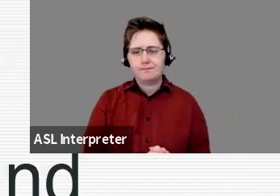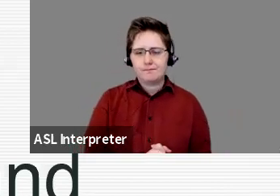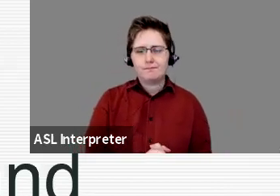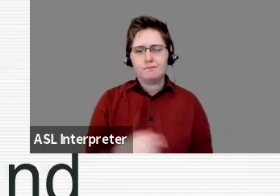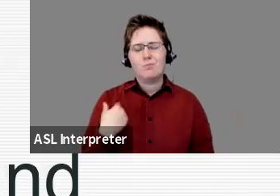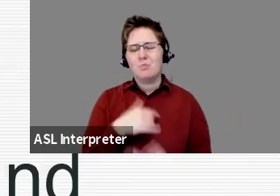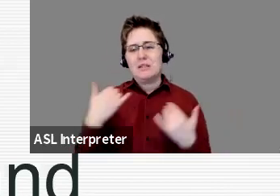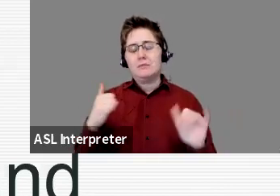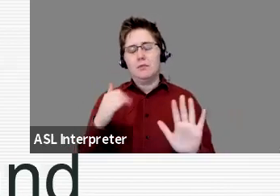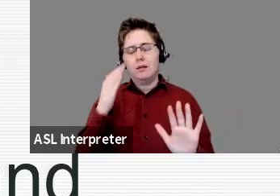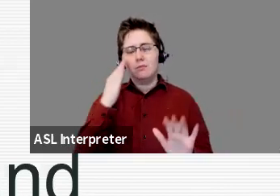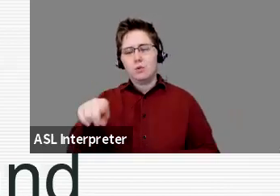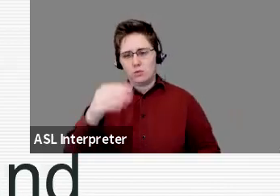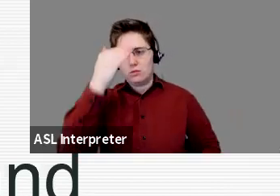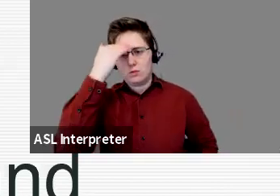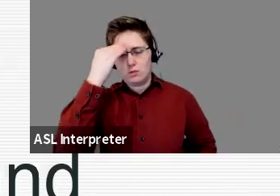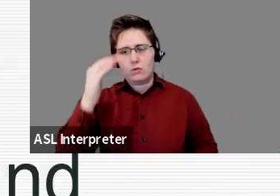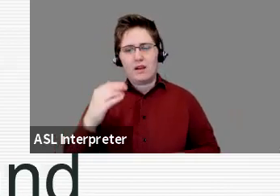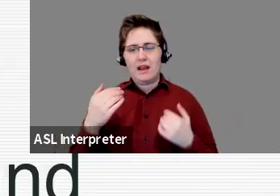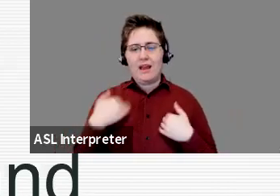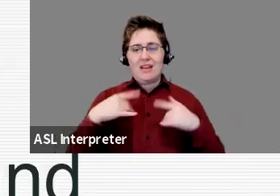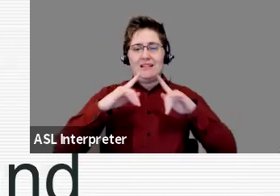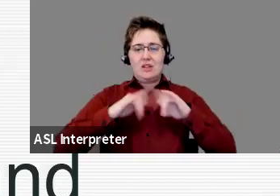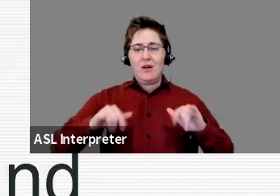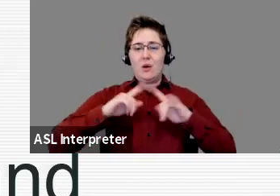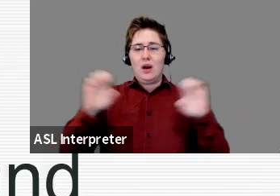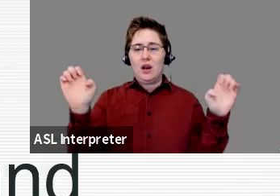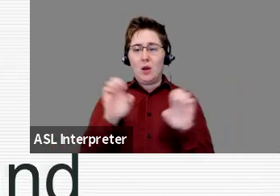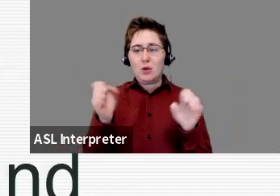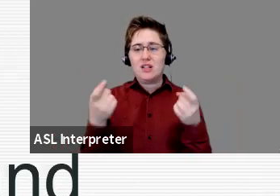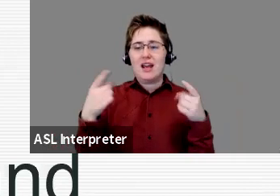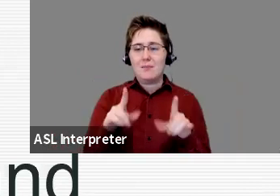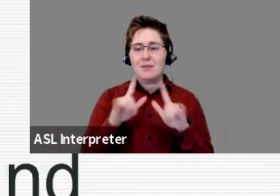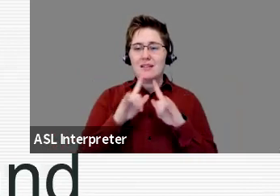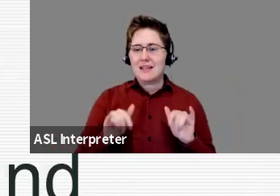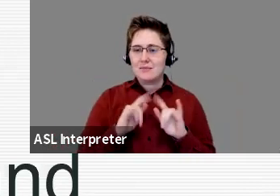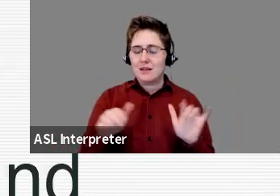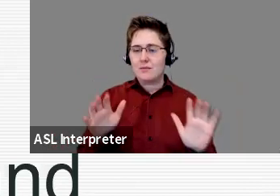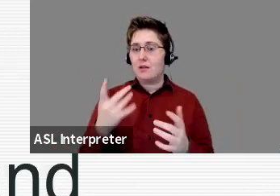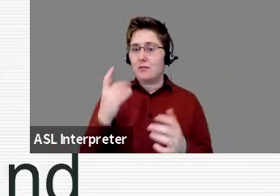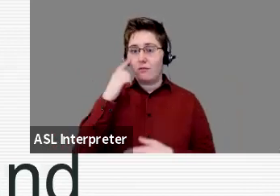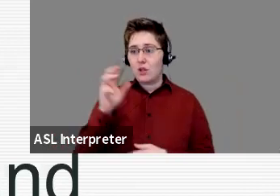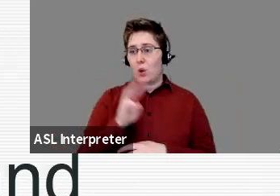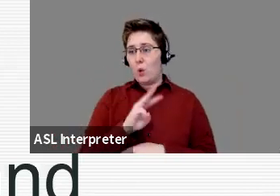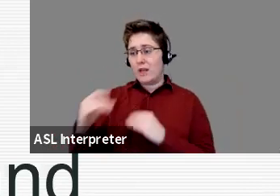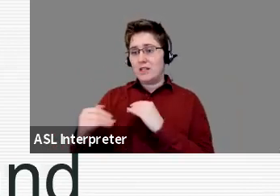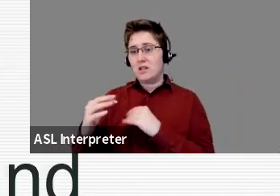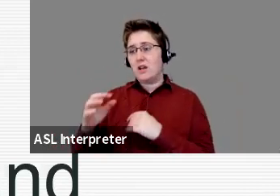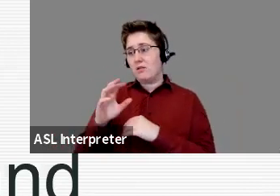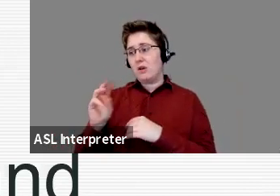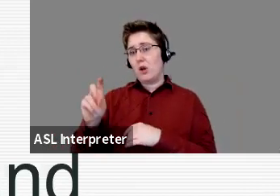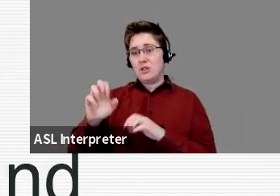as I'm sure you're aware, having concurrent emergency events happening at the same time. We have the fires on the West Coast. We've had